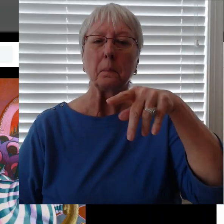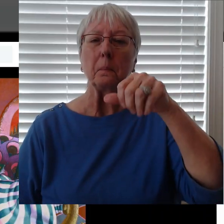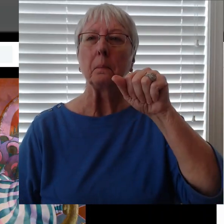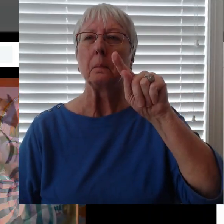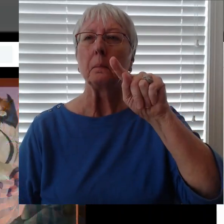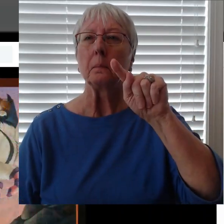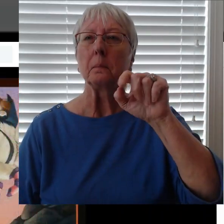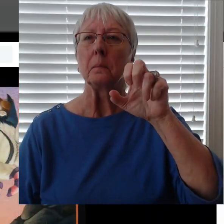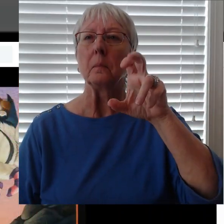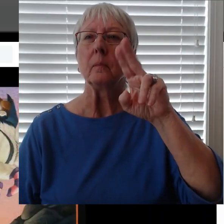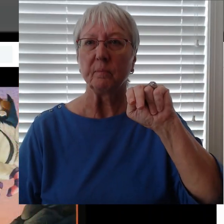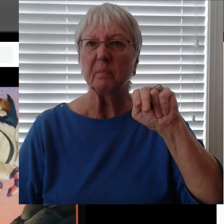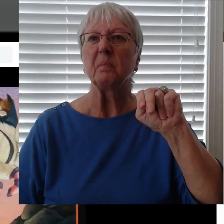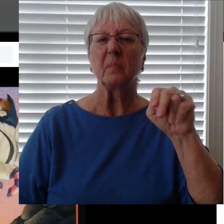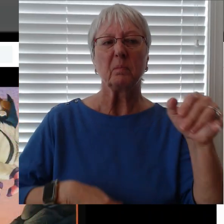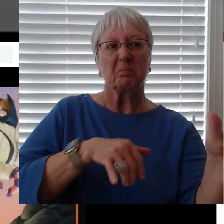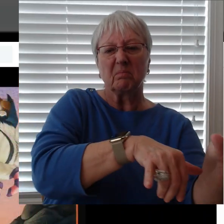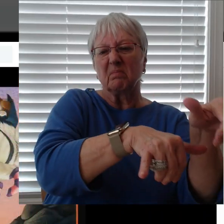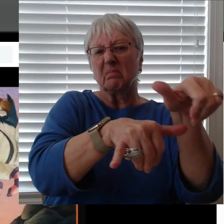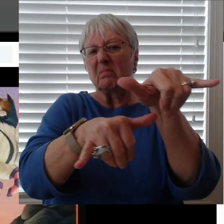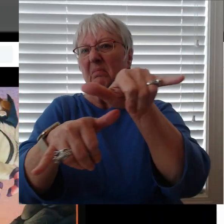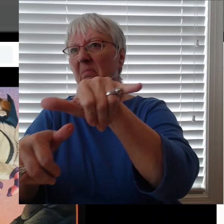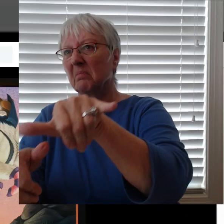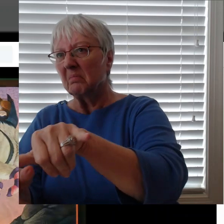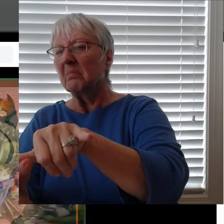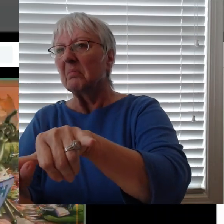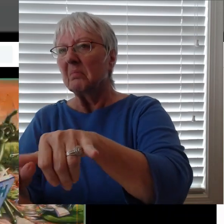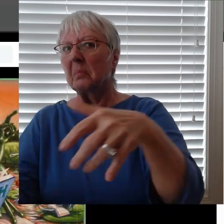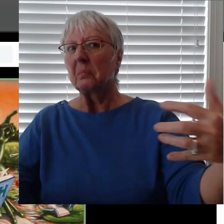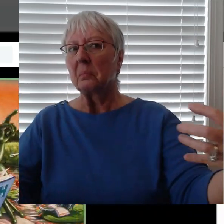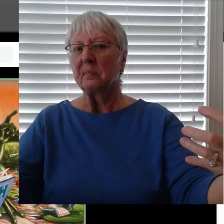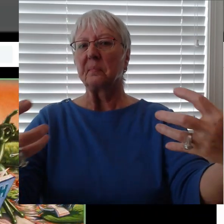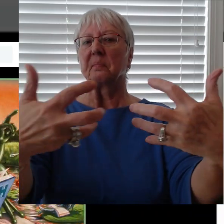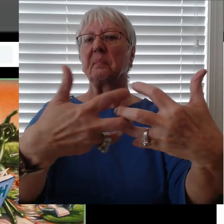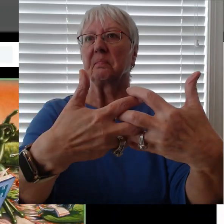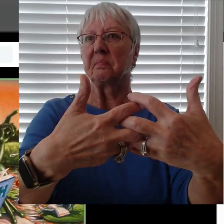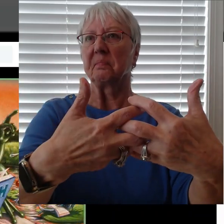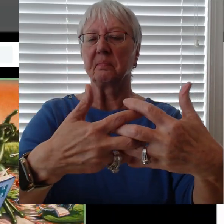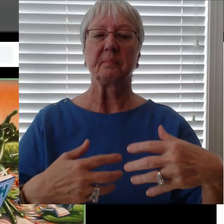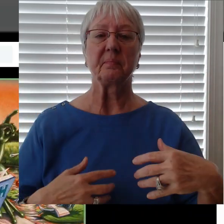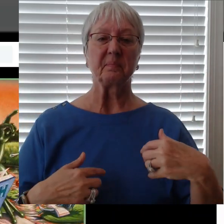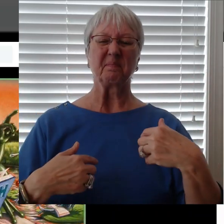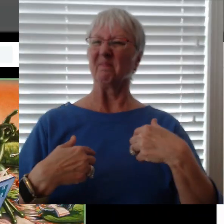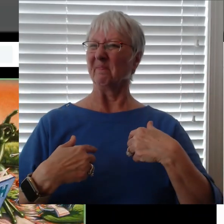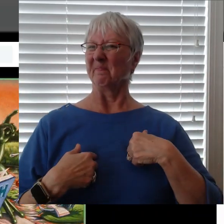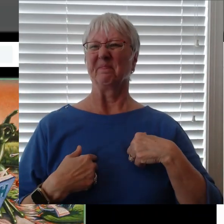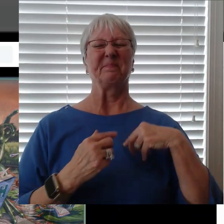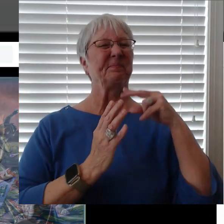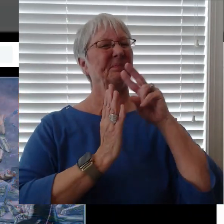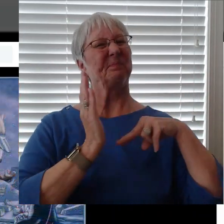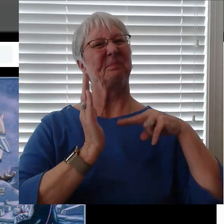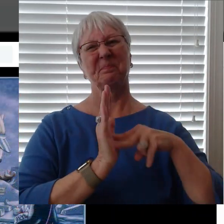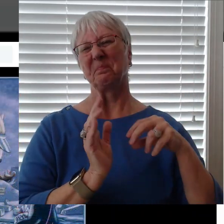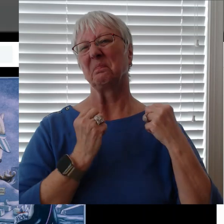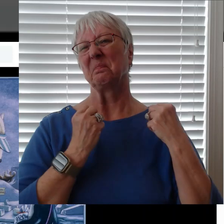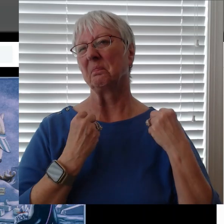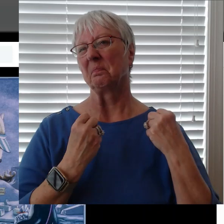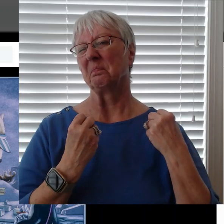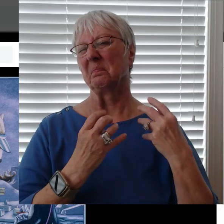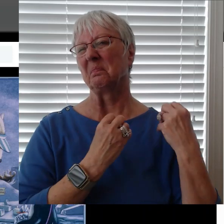took, and dominant enough in the image to be noticed. I've read this book to kids countless times and have found that